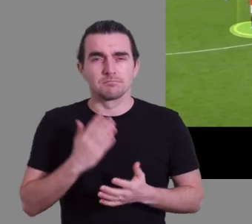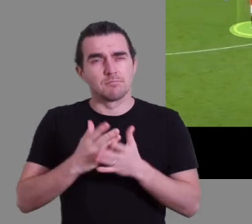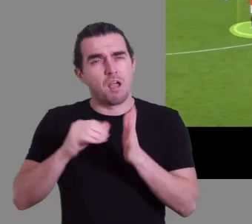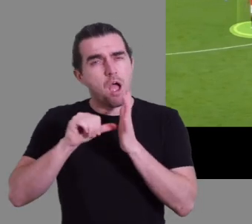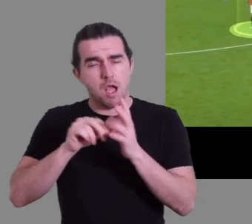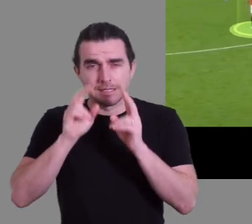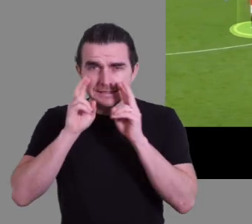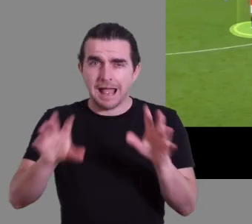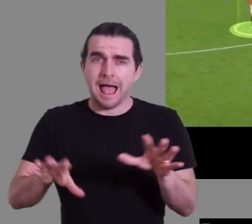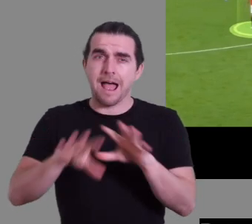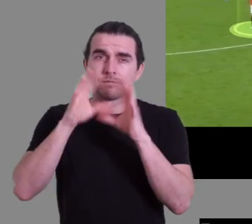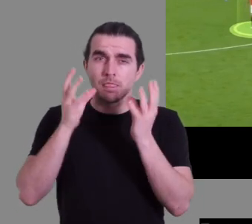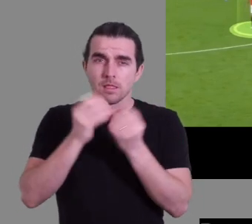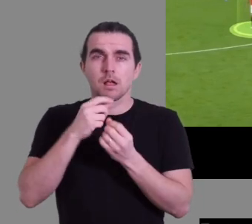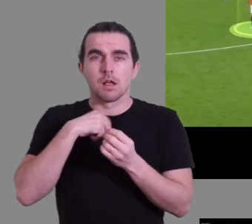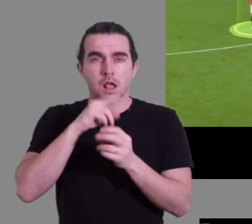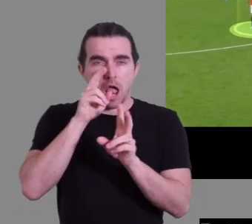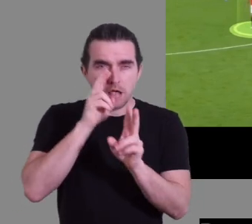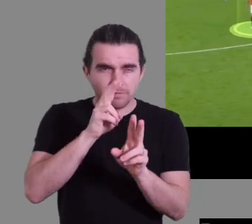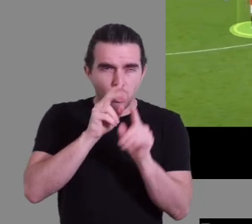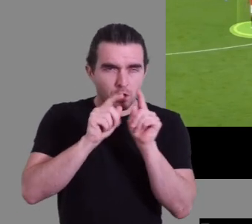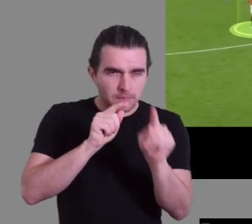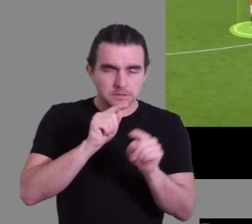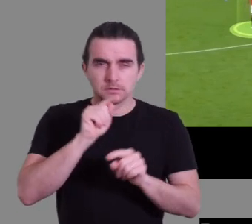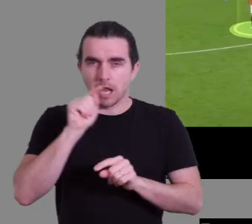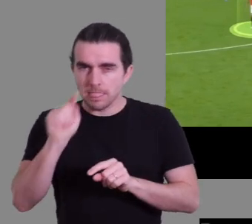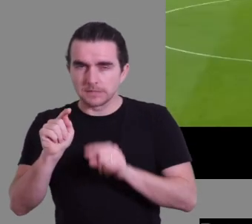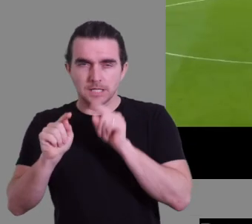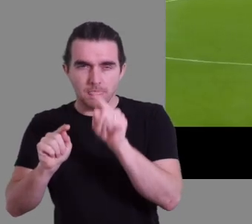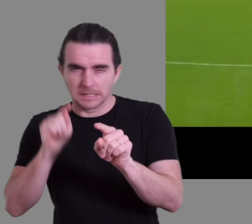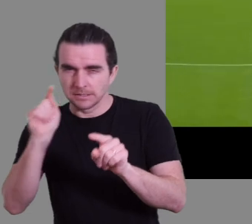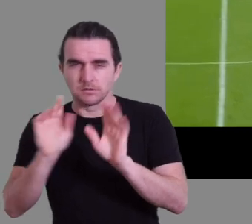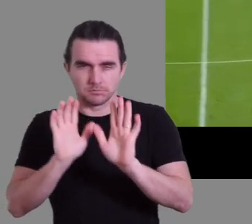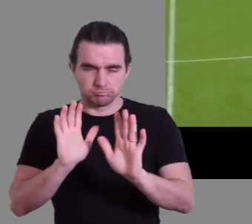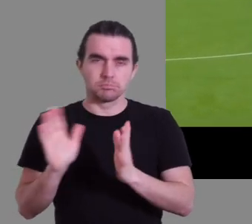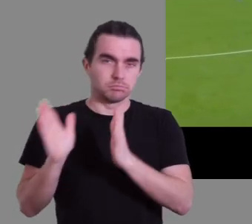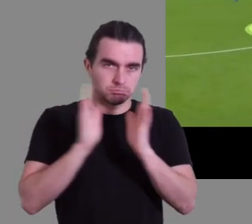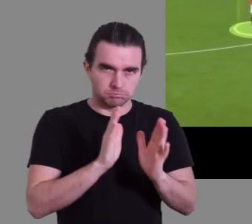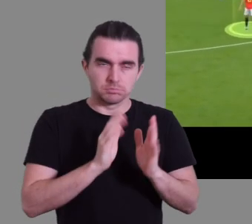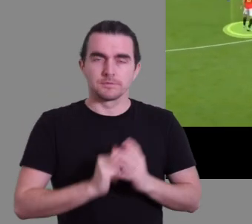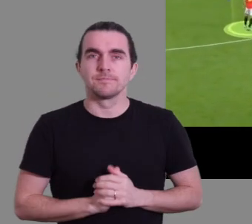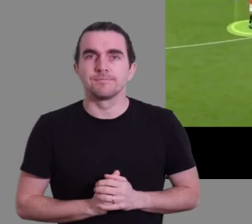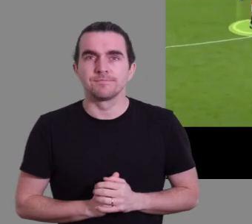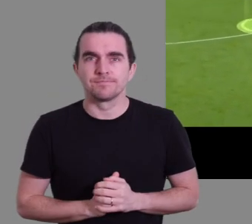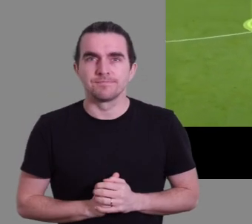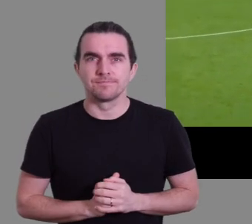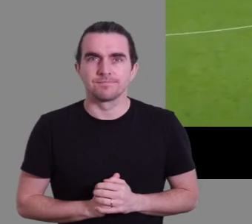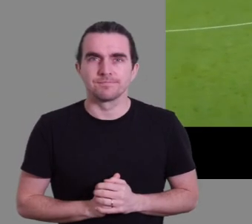So hard to see everything at once, but we can see a few things as it goes along.